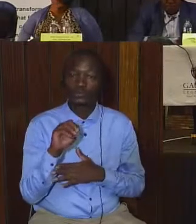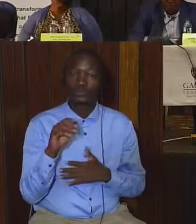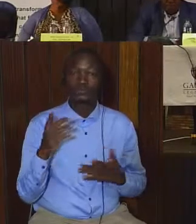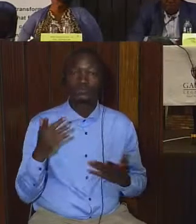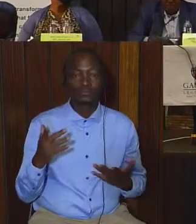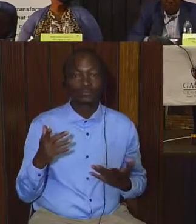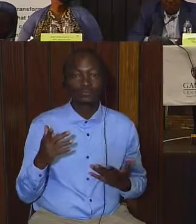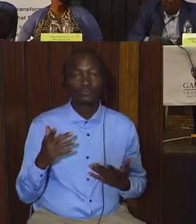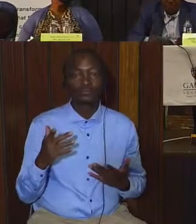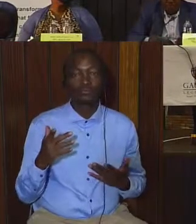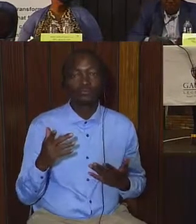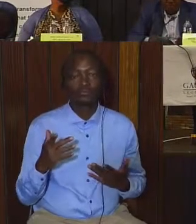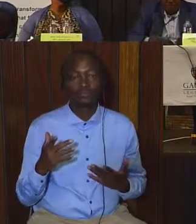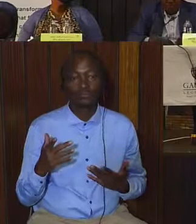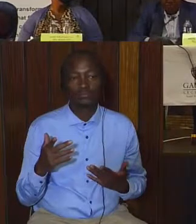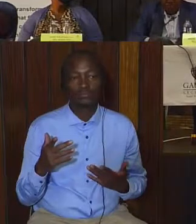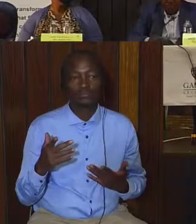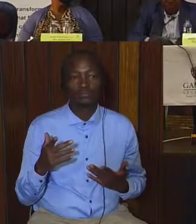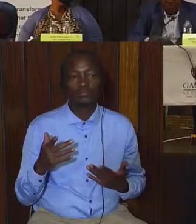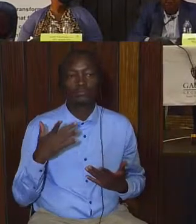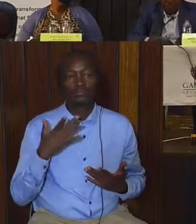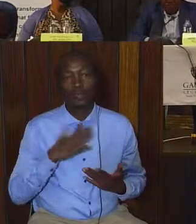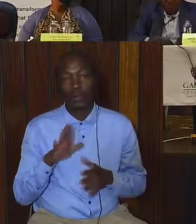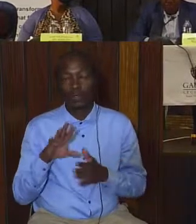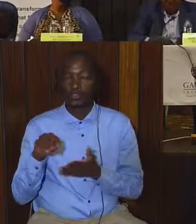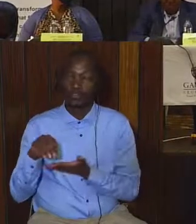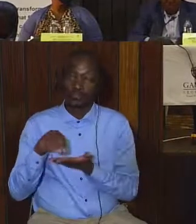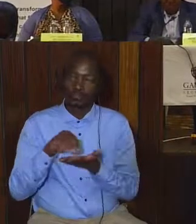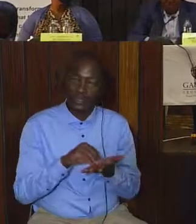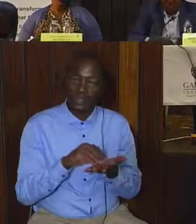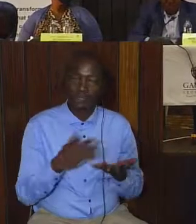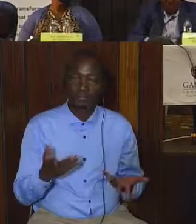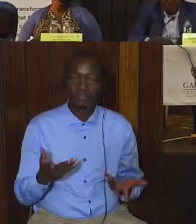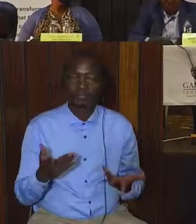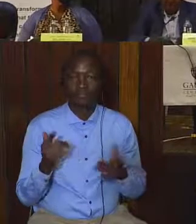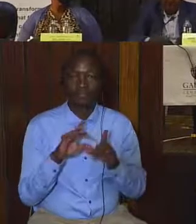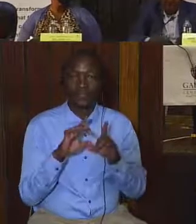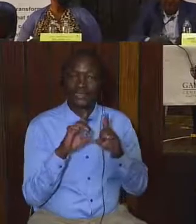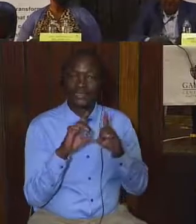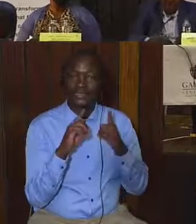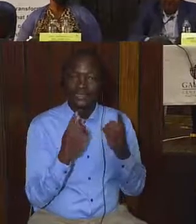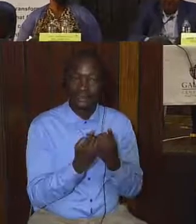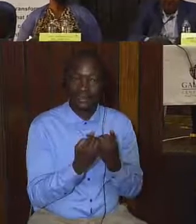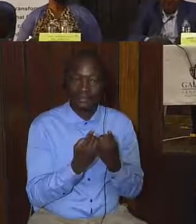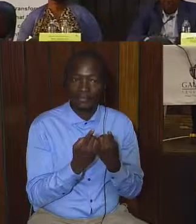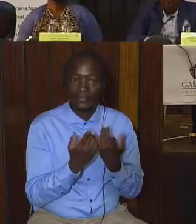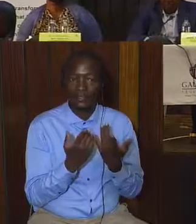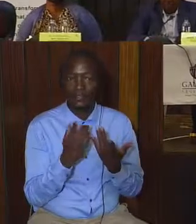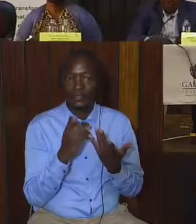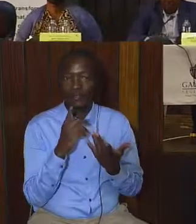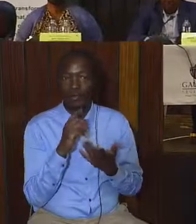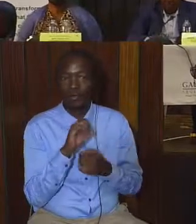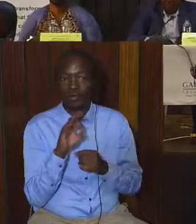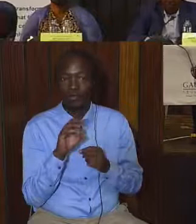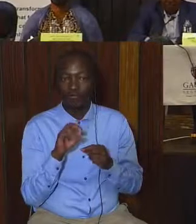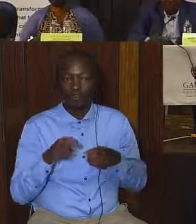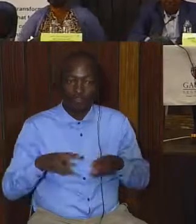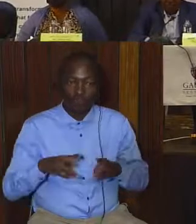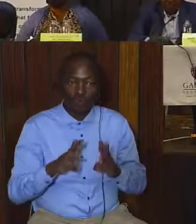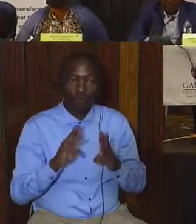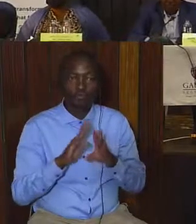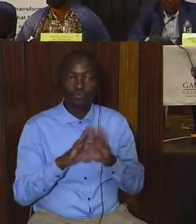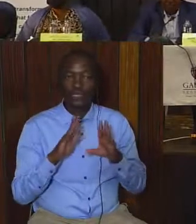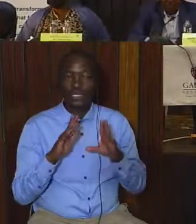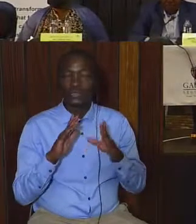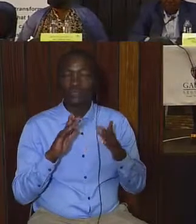would then want to bring in the Department of Roads and Transport.